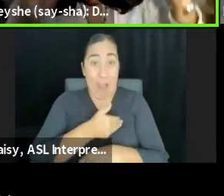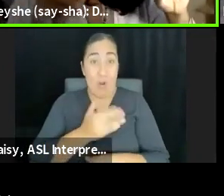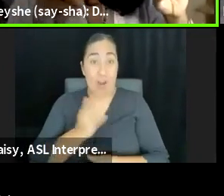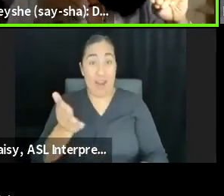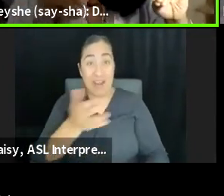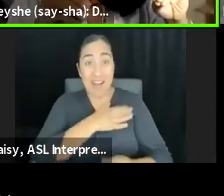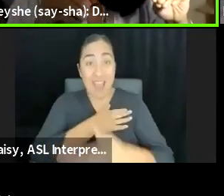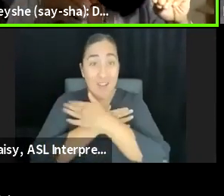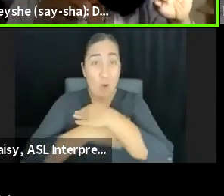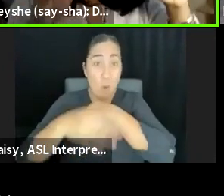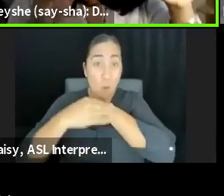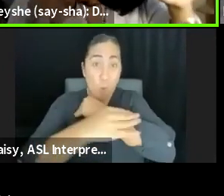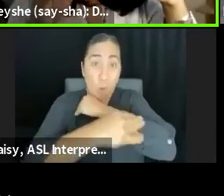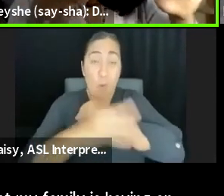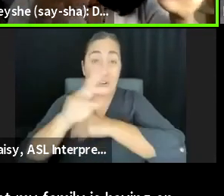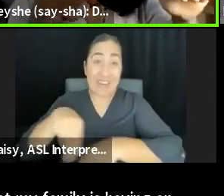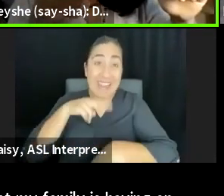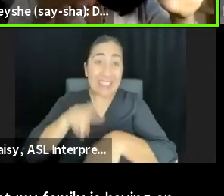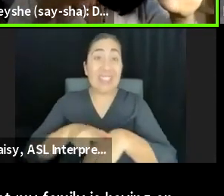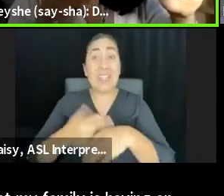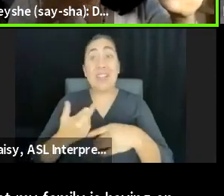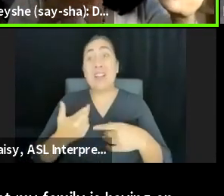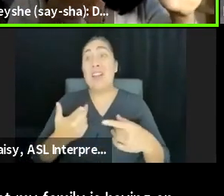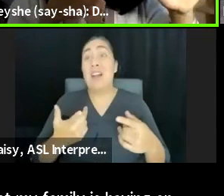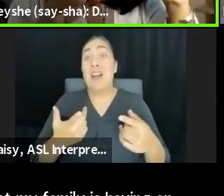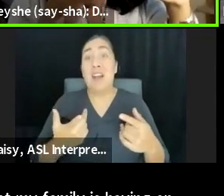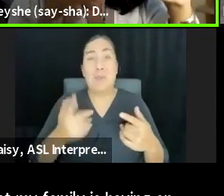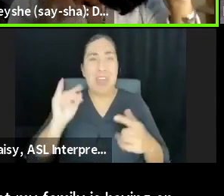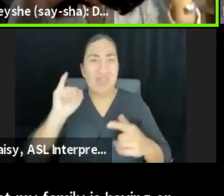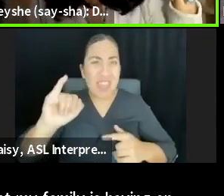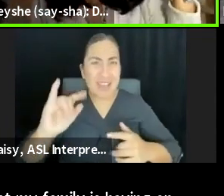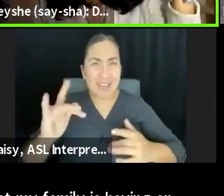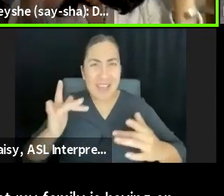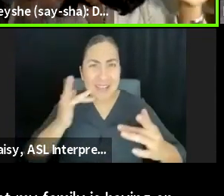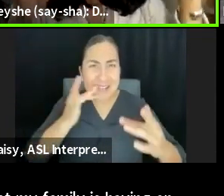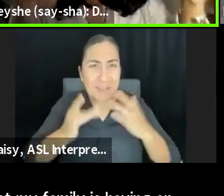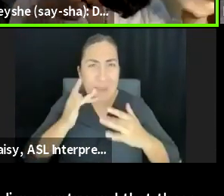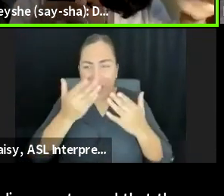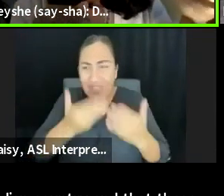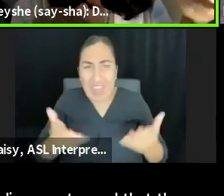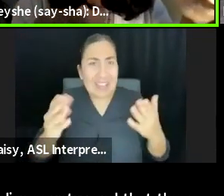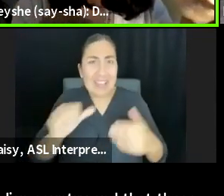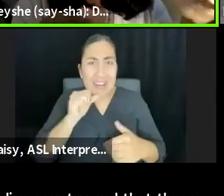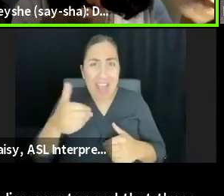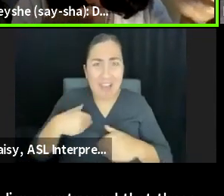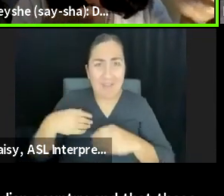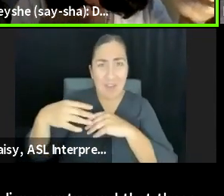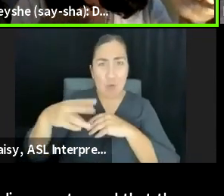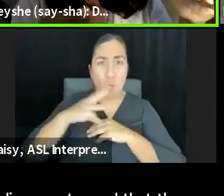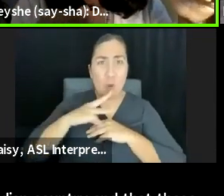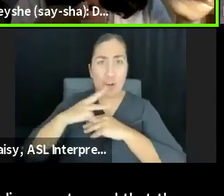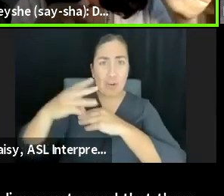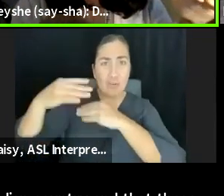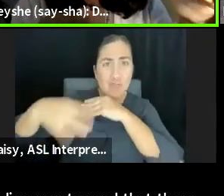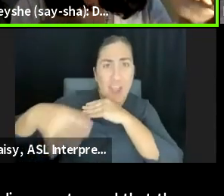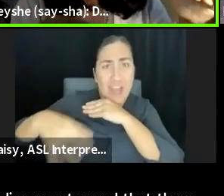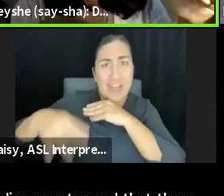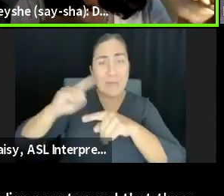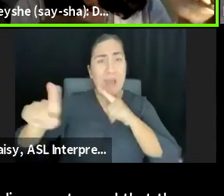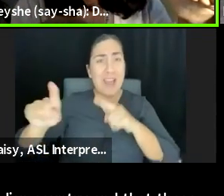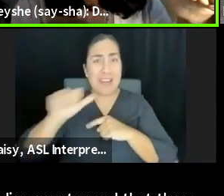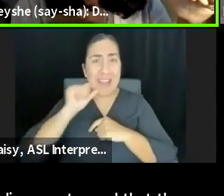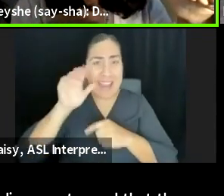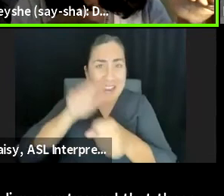these disparities of not just having running water, but having just not enough homes on our